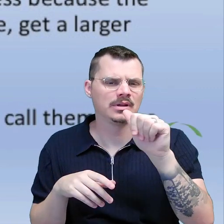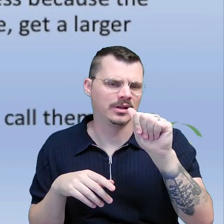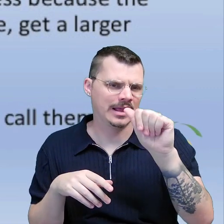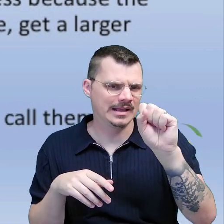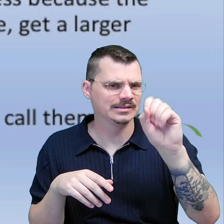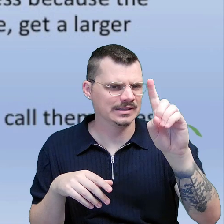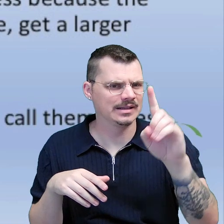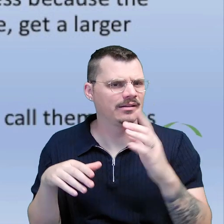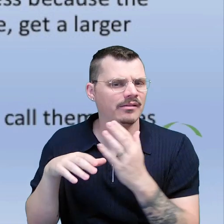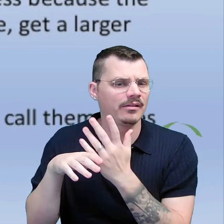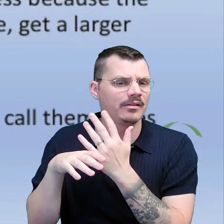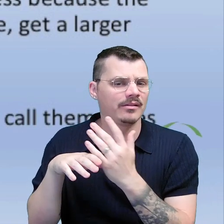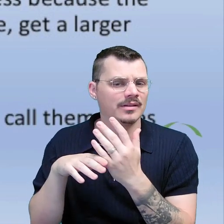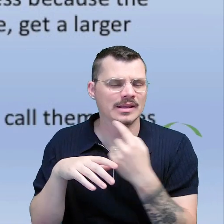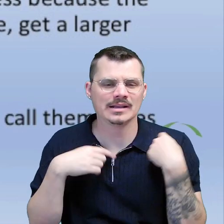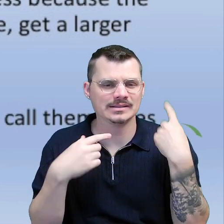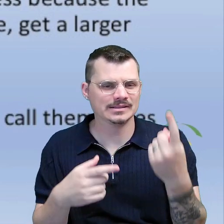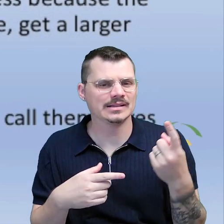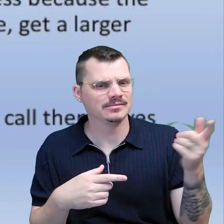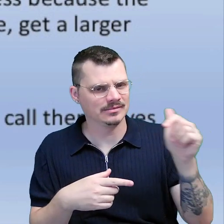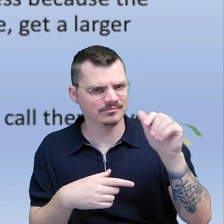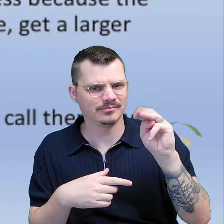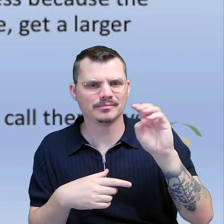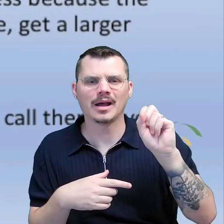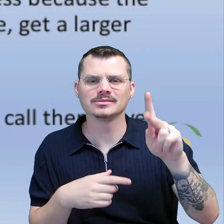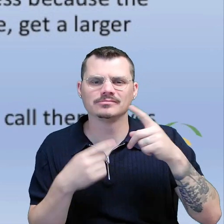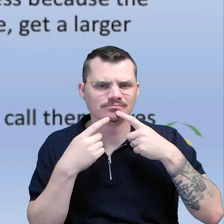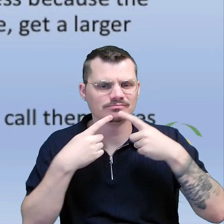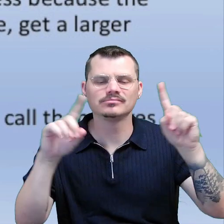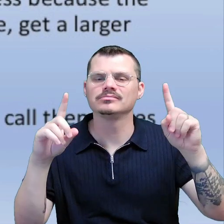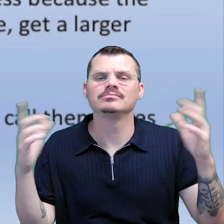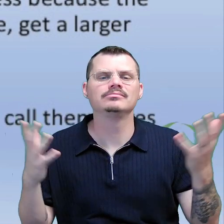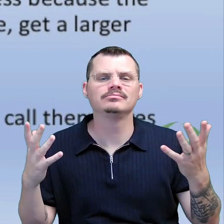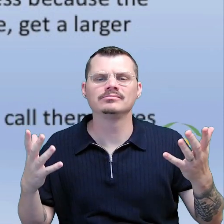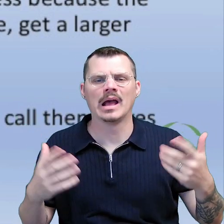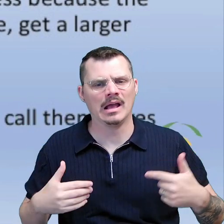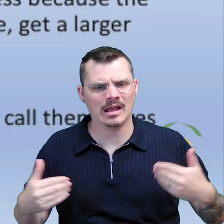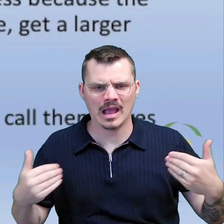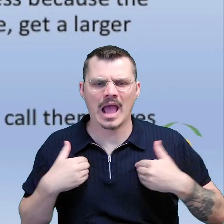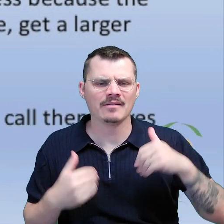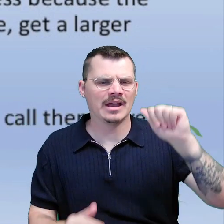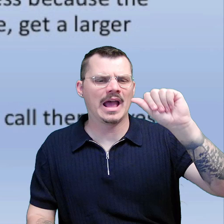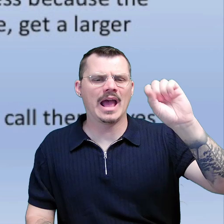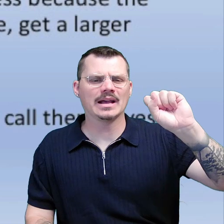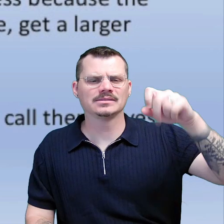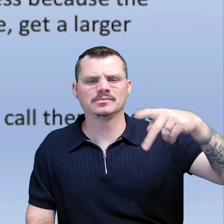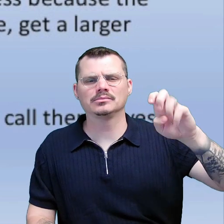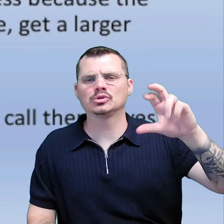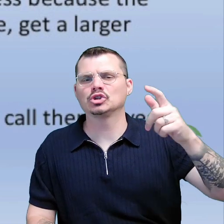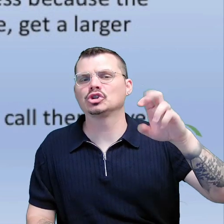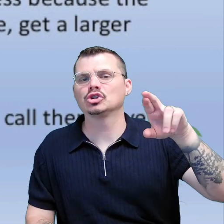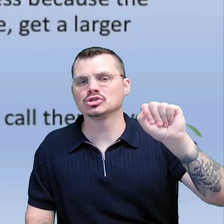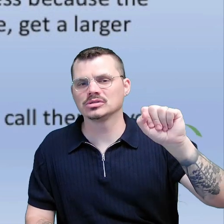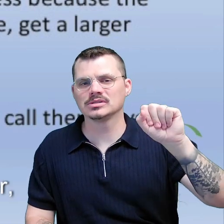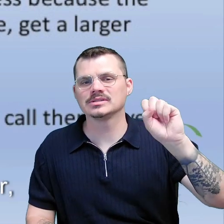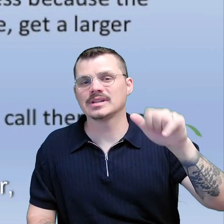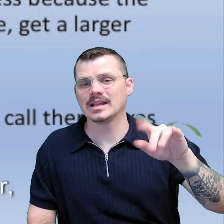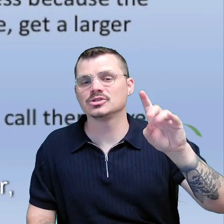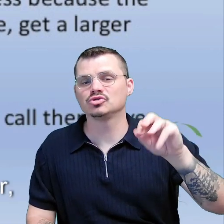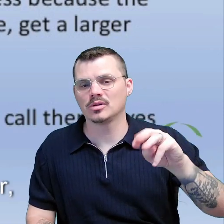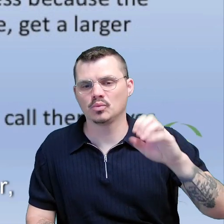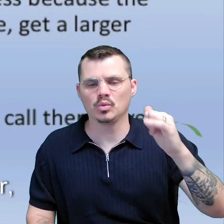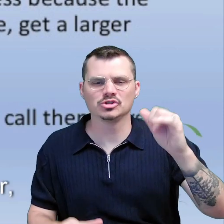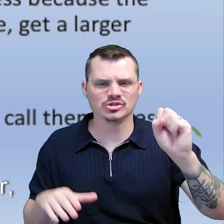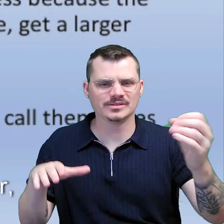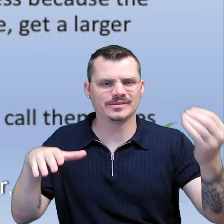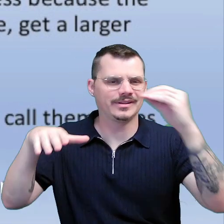autism spectrum disorder ever since he proclaimed to the world that he has Asperger's syndrome, which is now